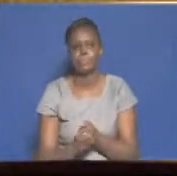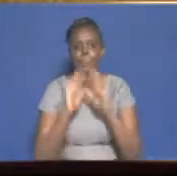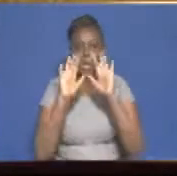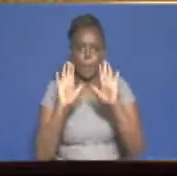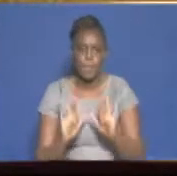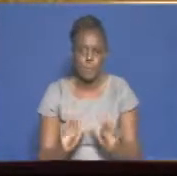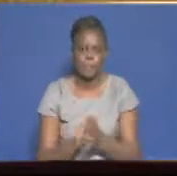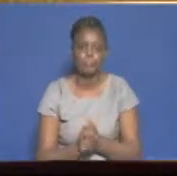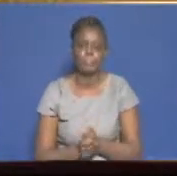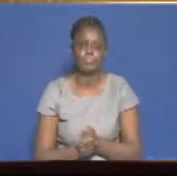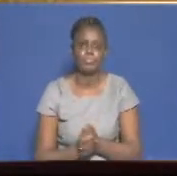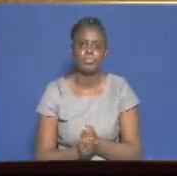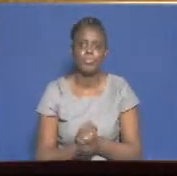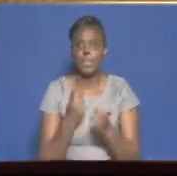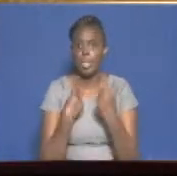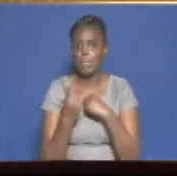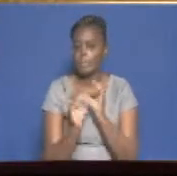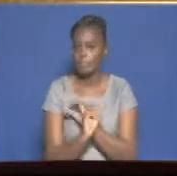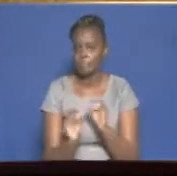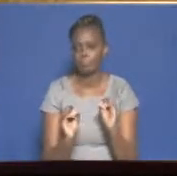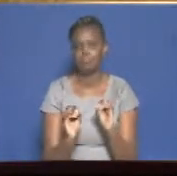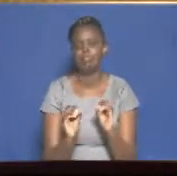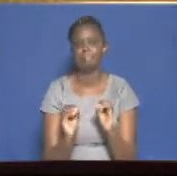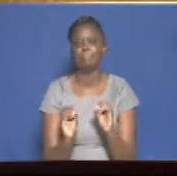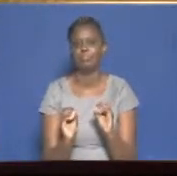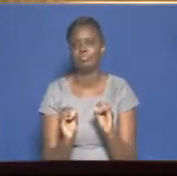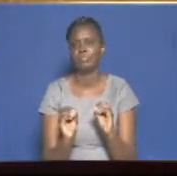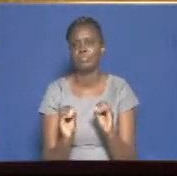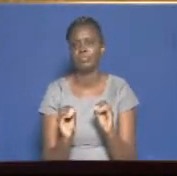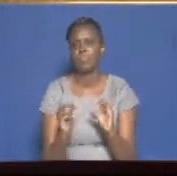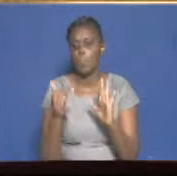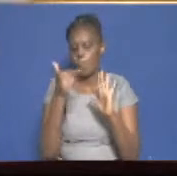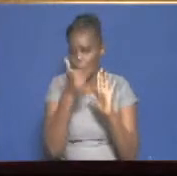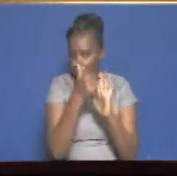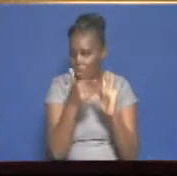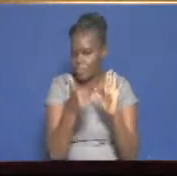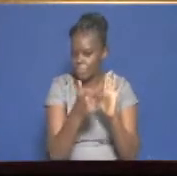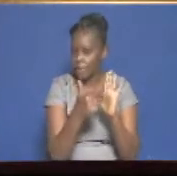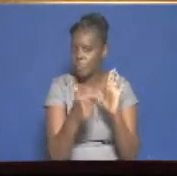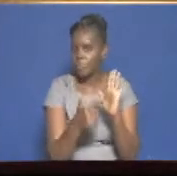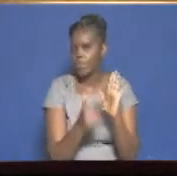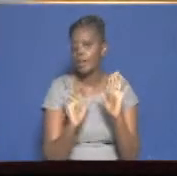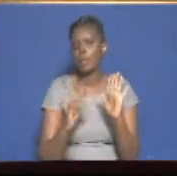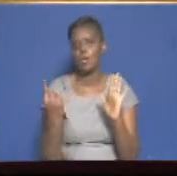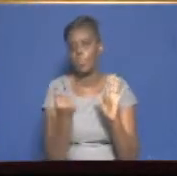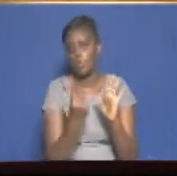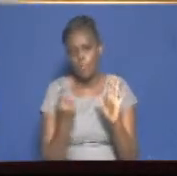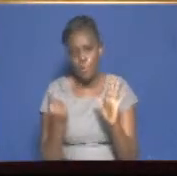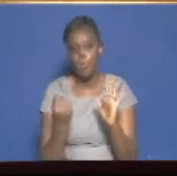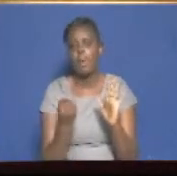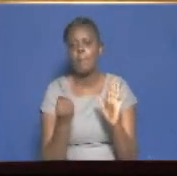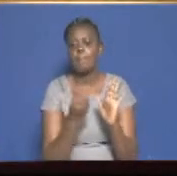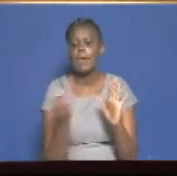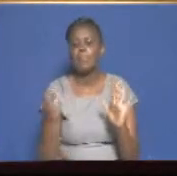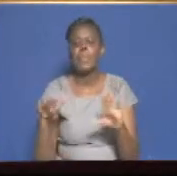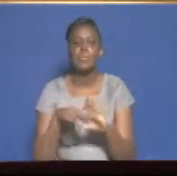not debate it. Let's just point silent features so that, because I can see there are very many of you who